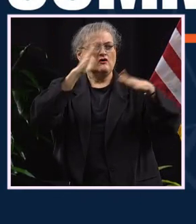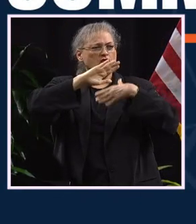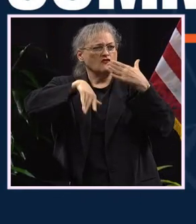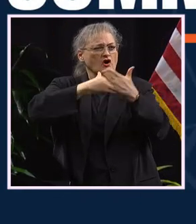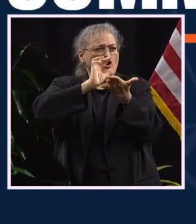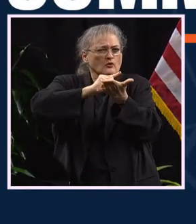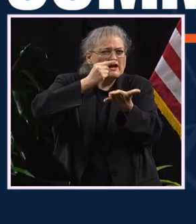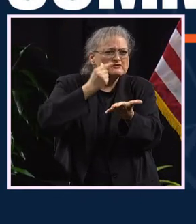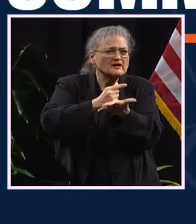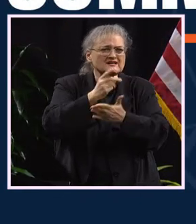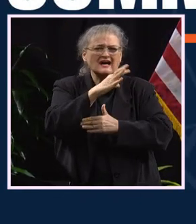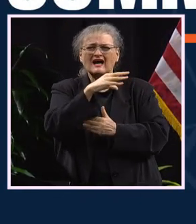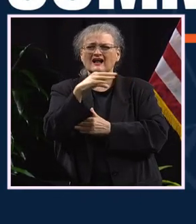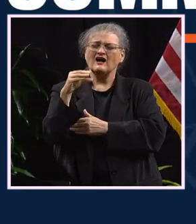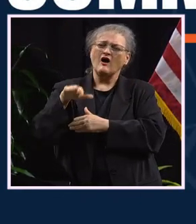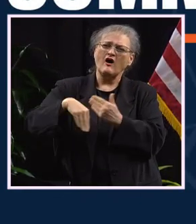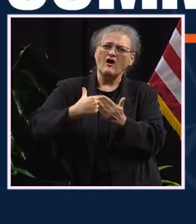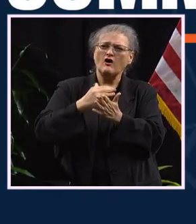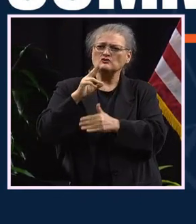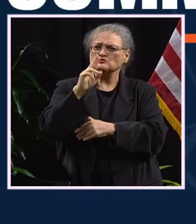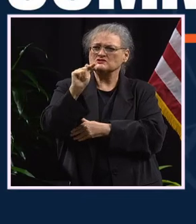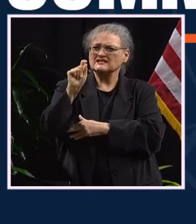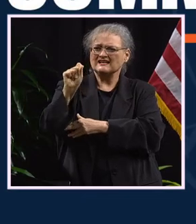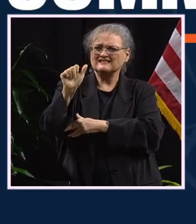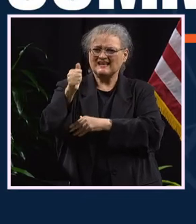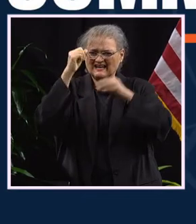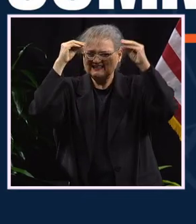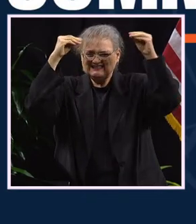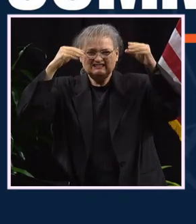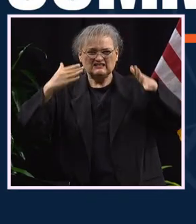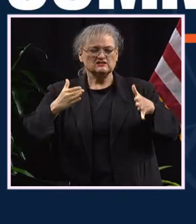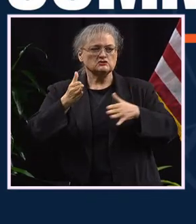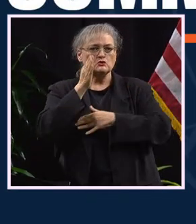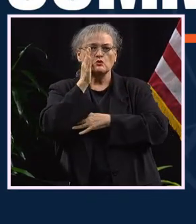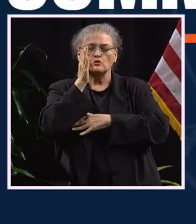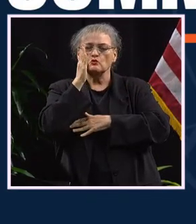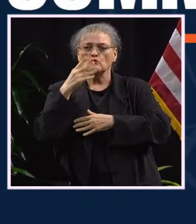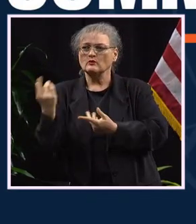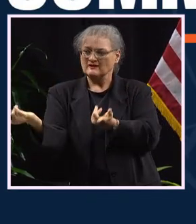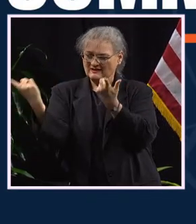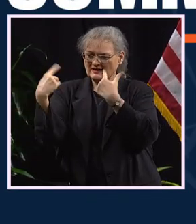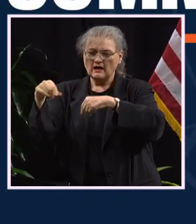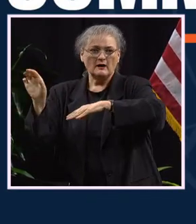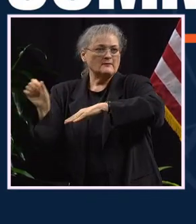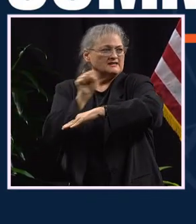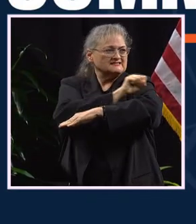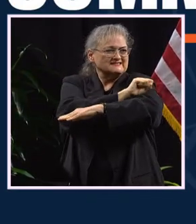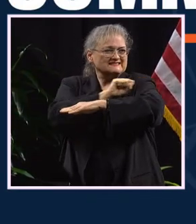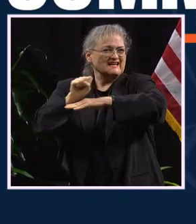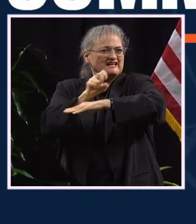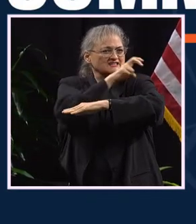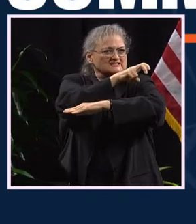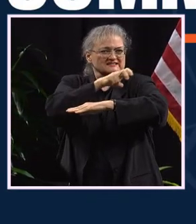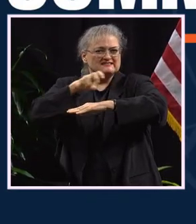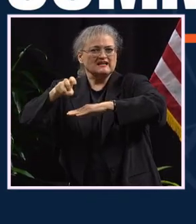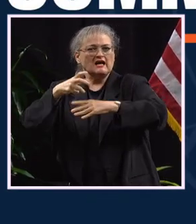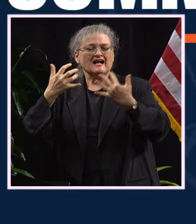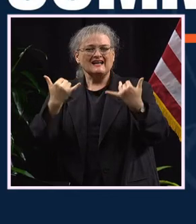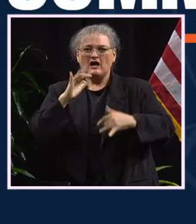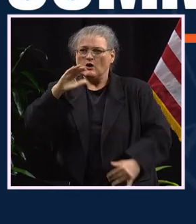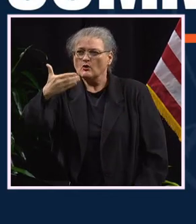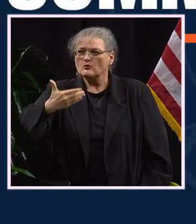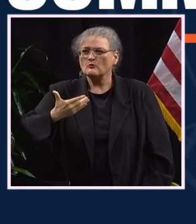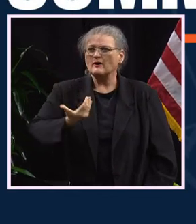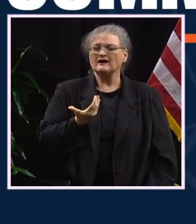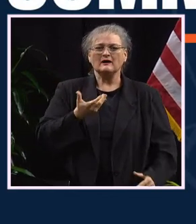our UTSA faculty who have joined them here on the stage this evening. And now, please welcome our